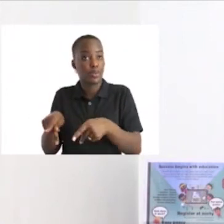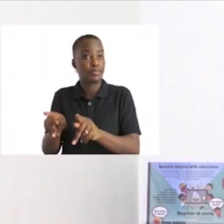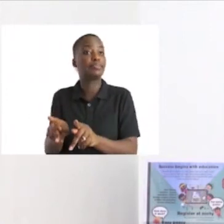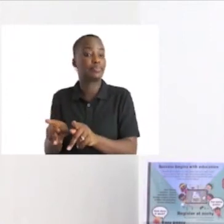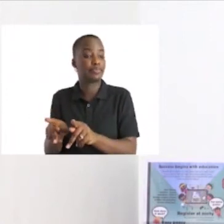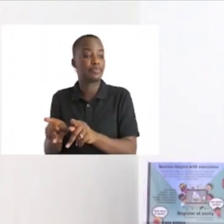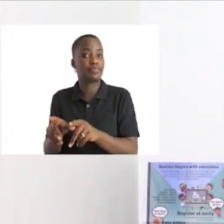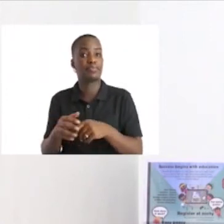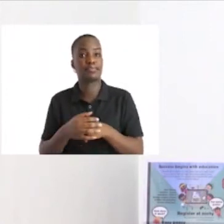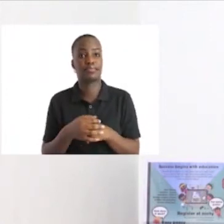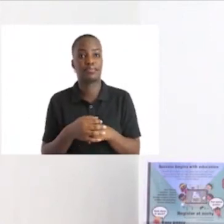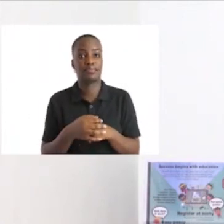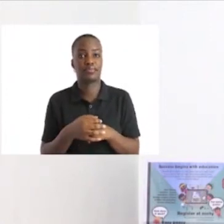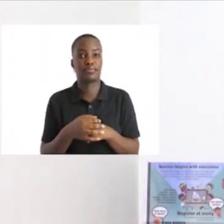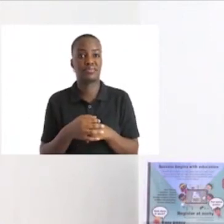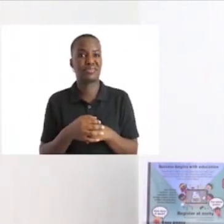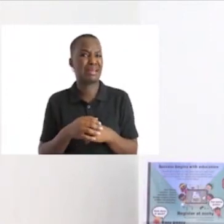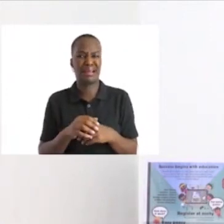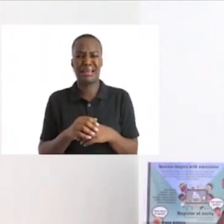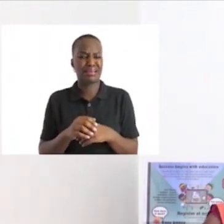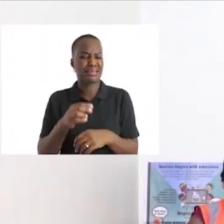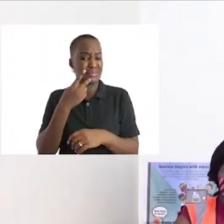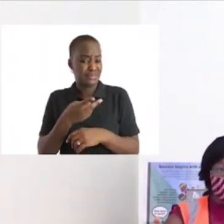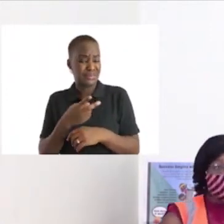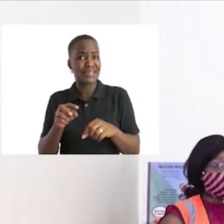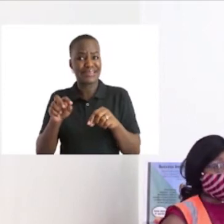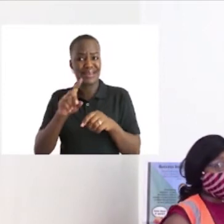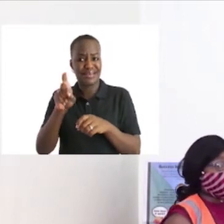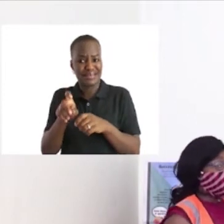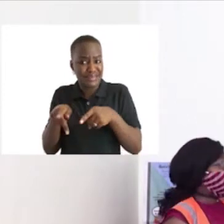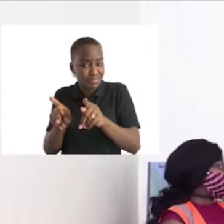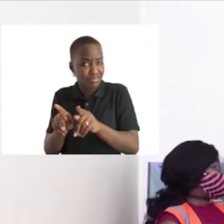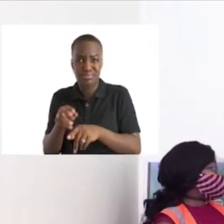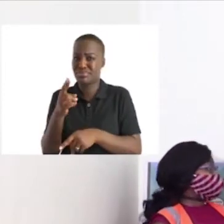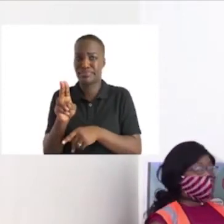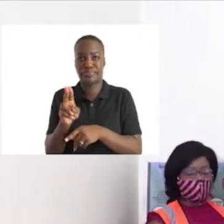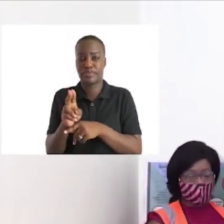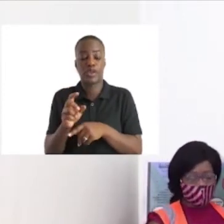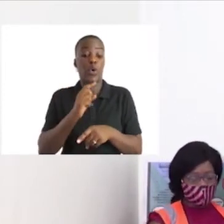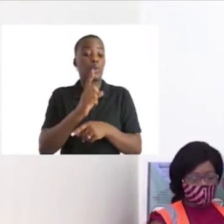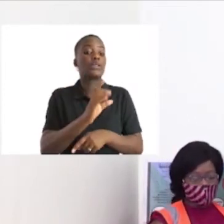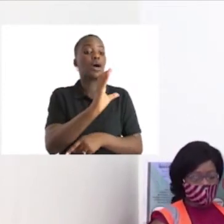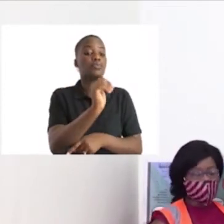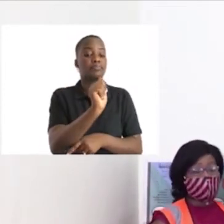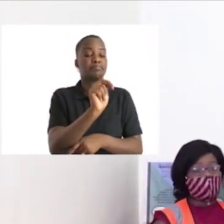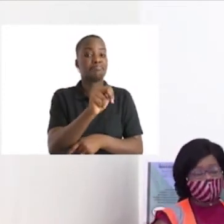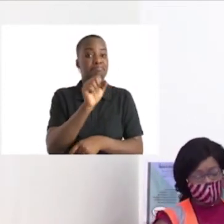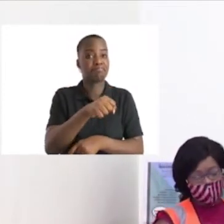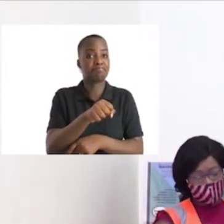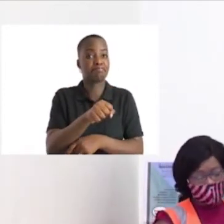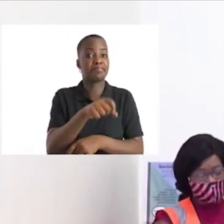for permission. It doesn't sound like they're asking for permission. So we say can, and